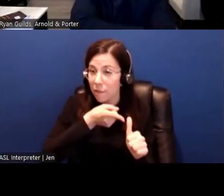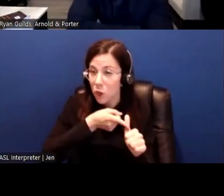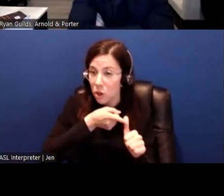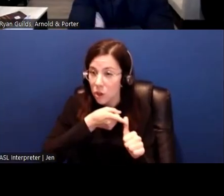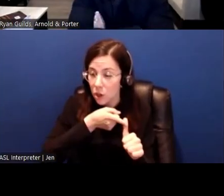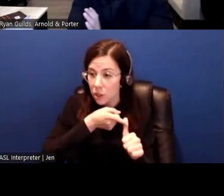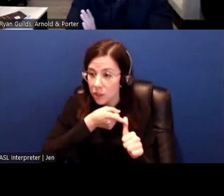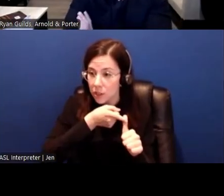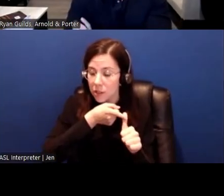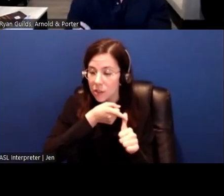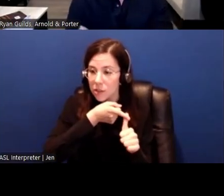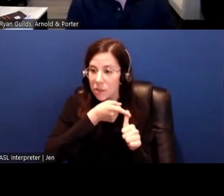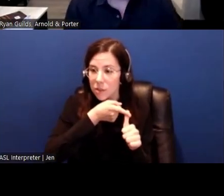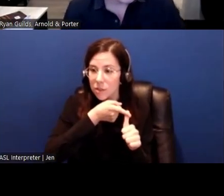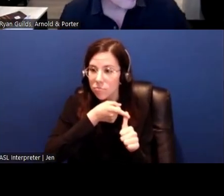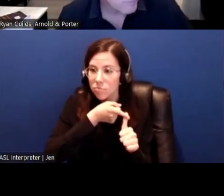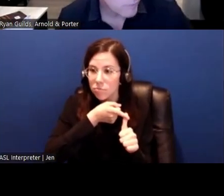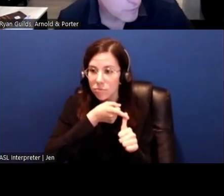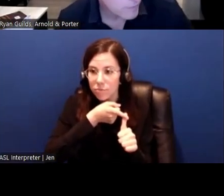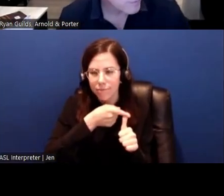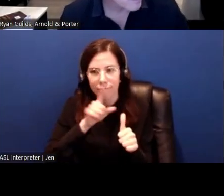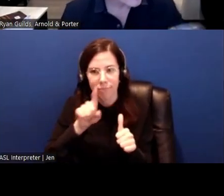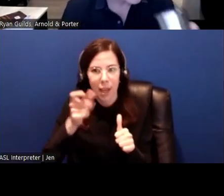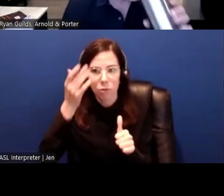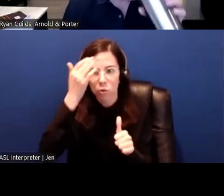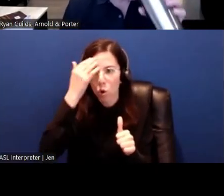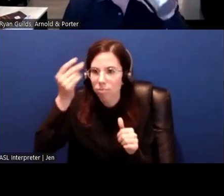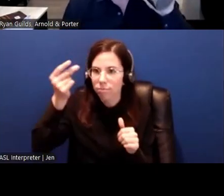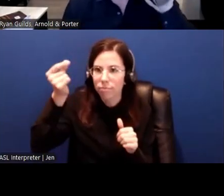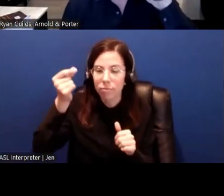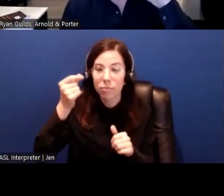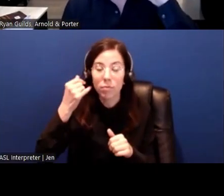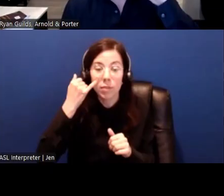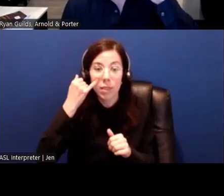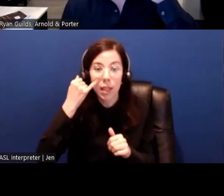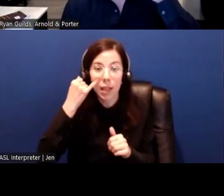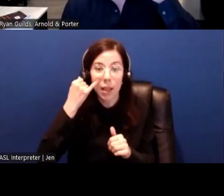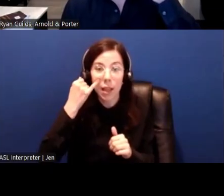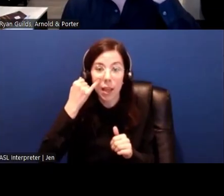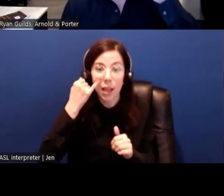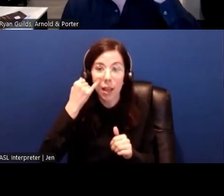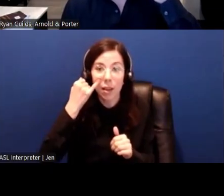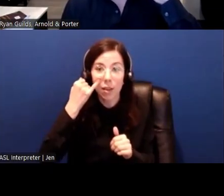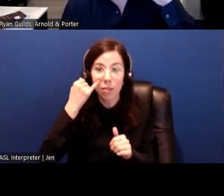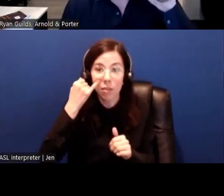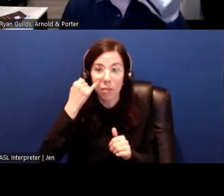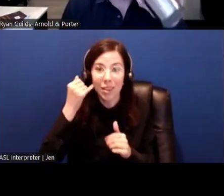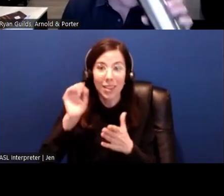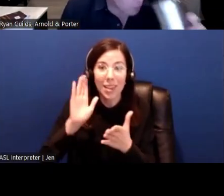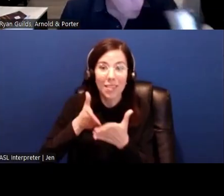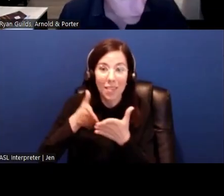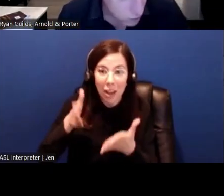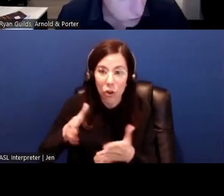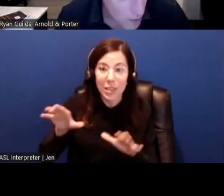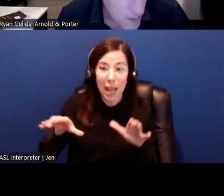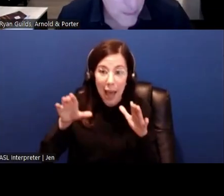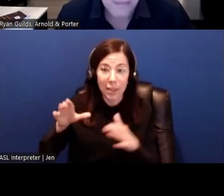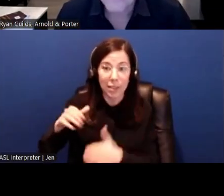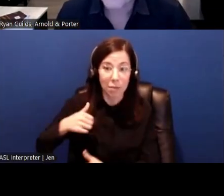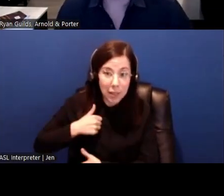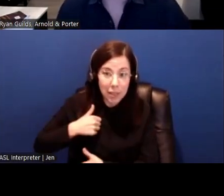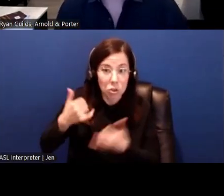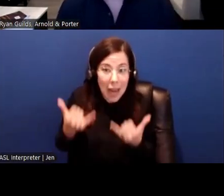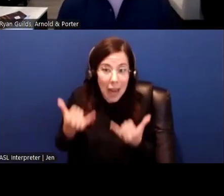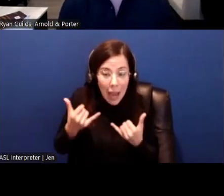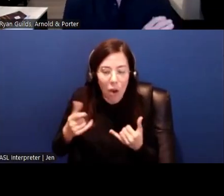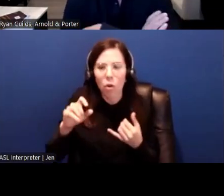that's important to know is whether the offender was an active duty member, whether the